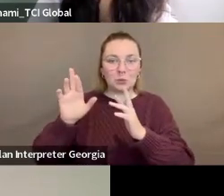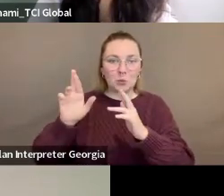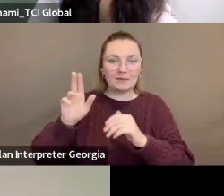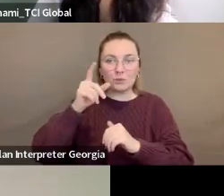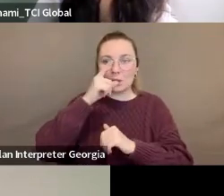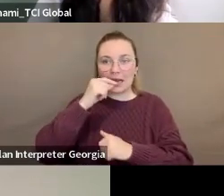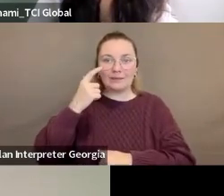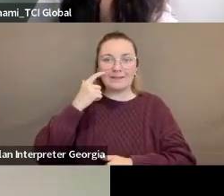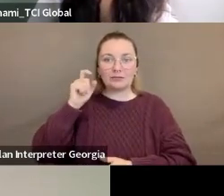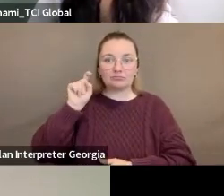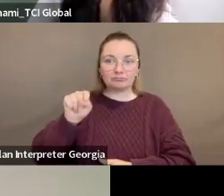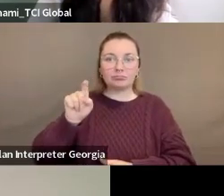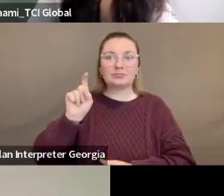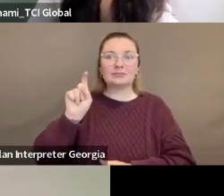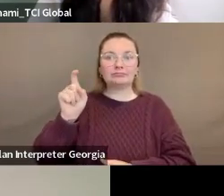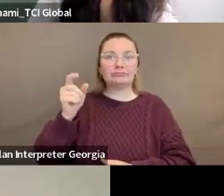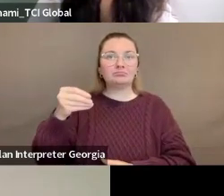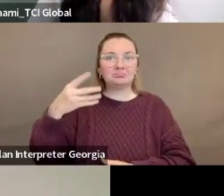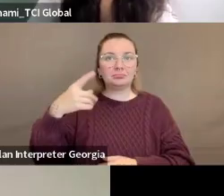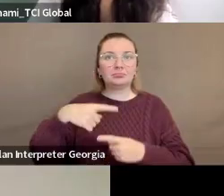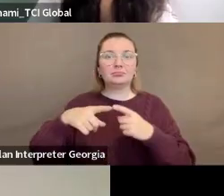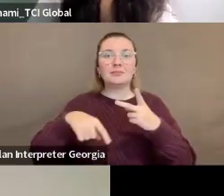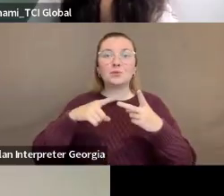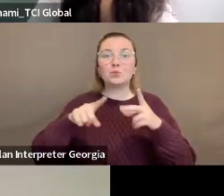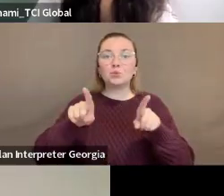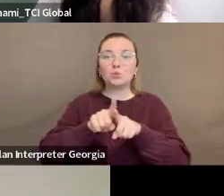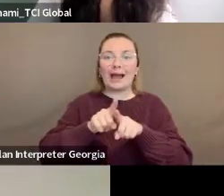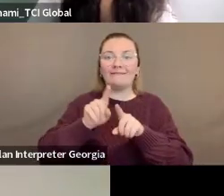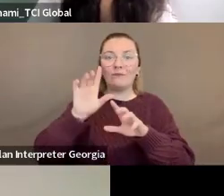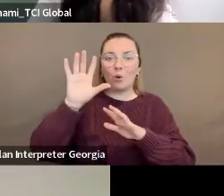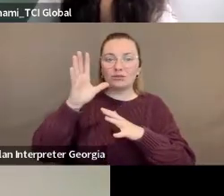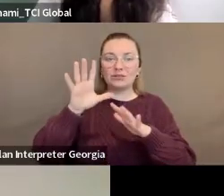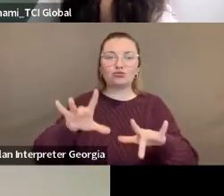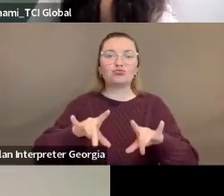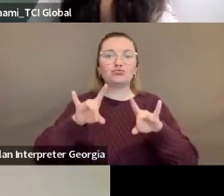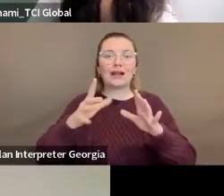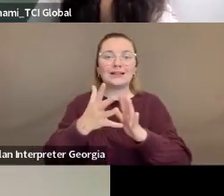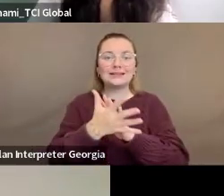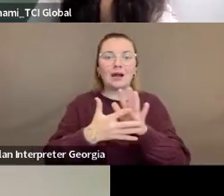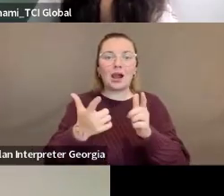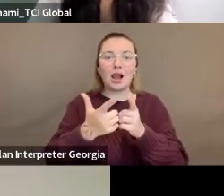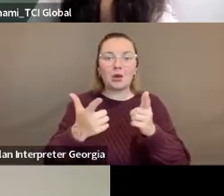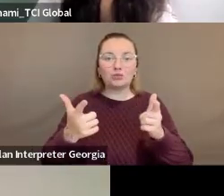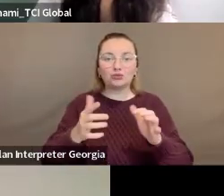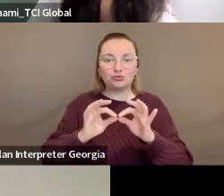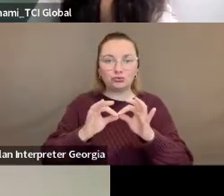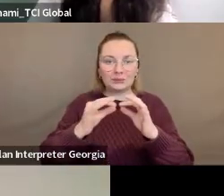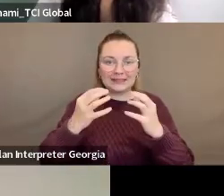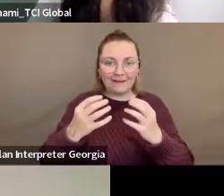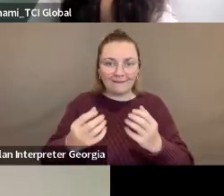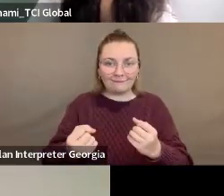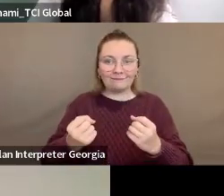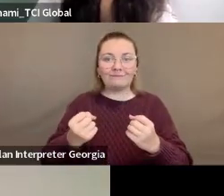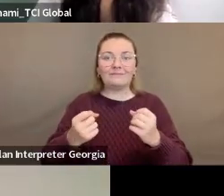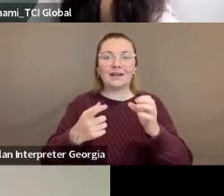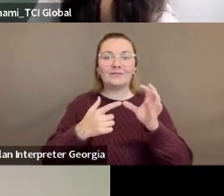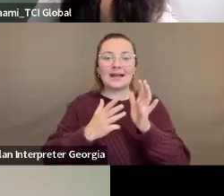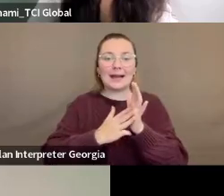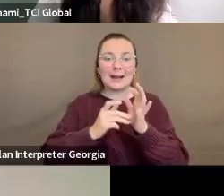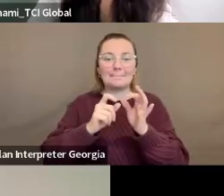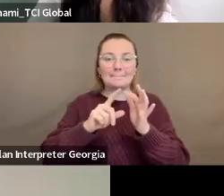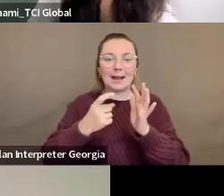be able to find the link there. We also have Auslan, Australian Sign Language Interpretation. Amber Freeman